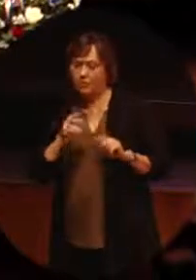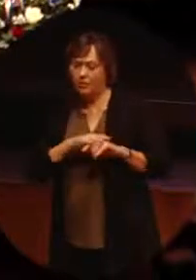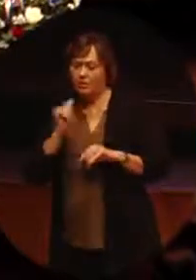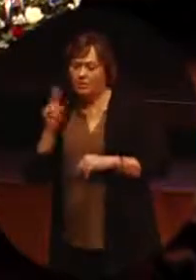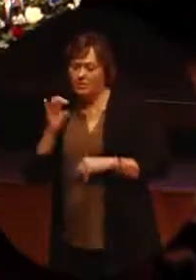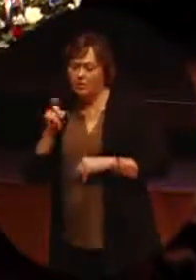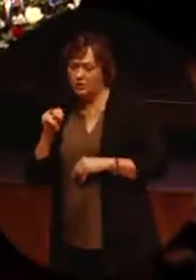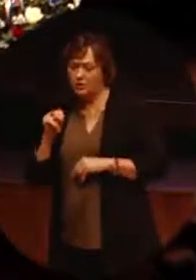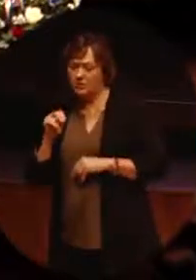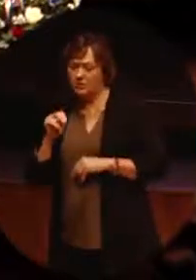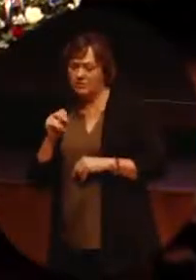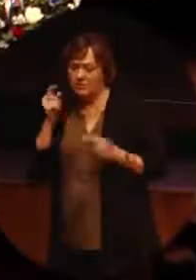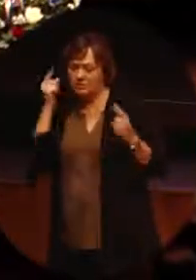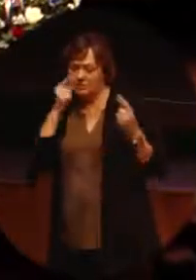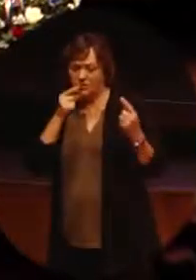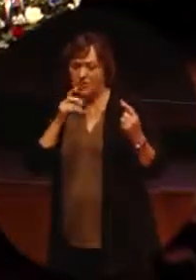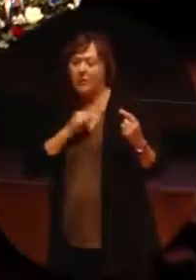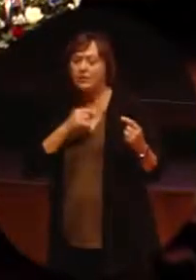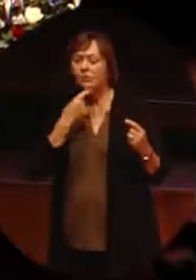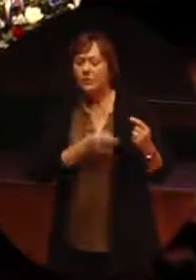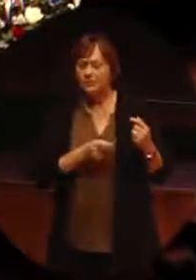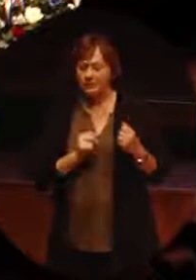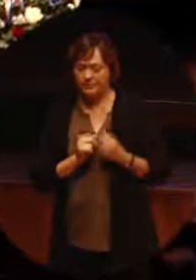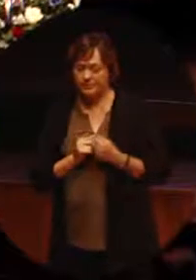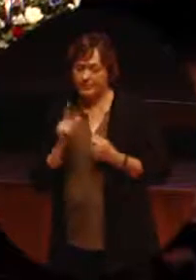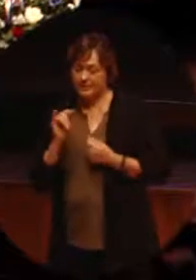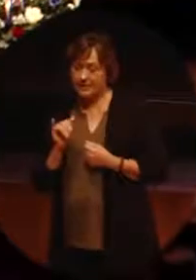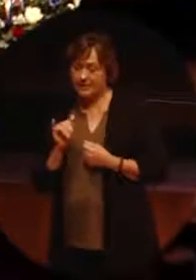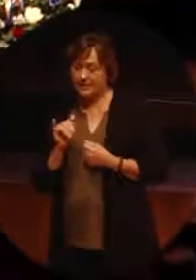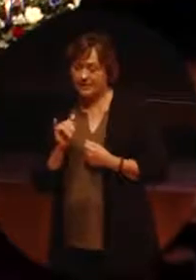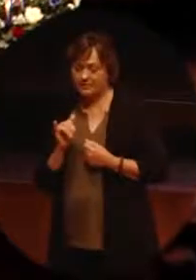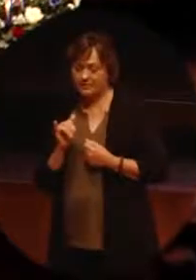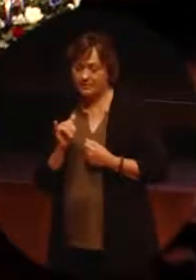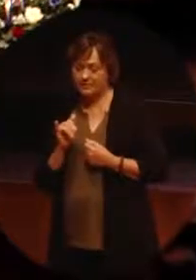I'm going on a mission. And I told him, I says, Ty,